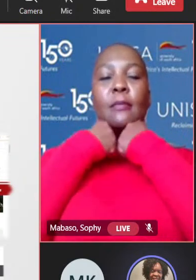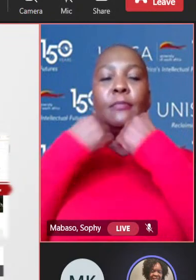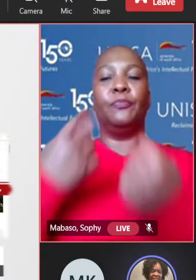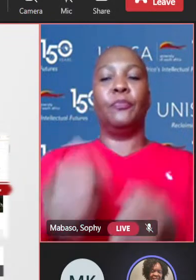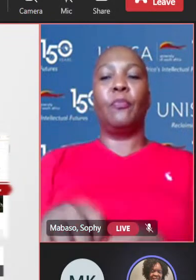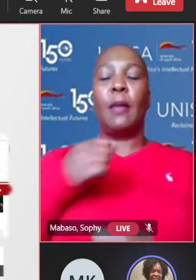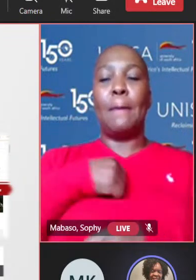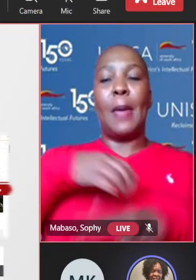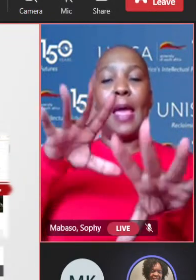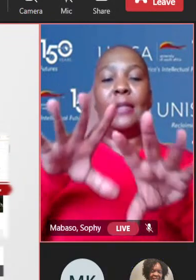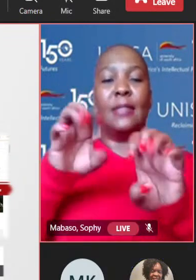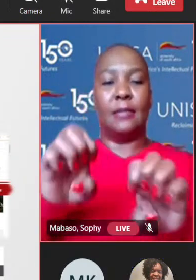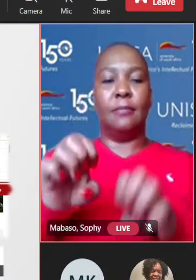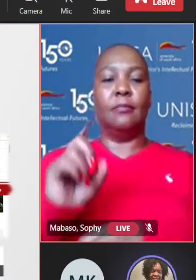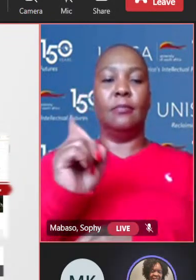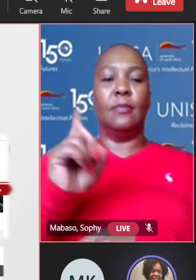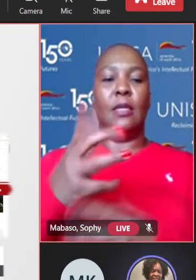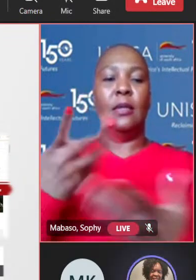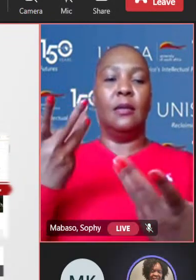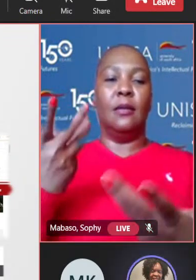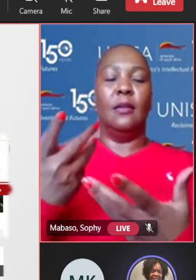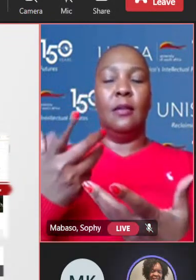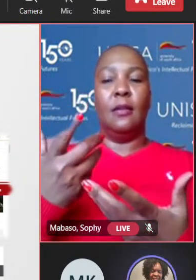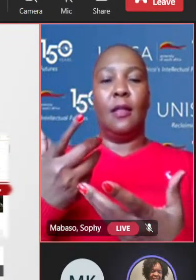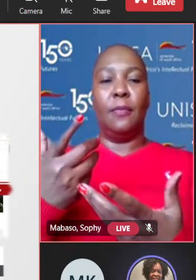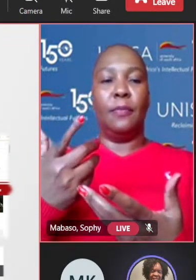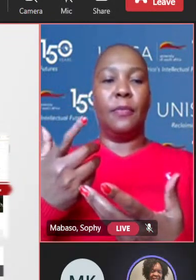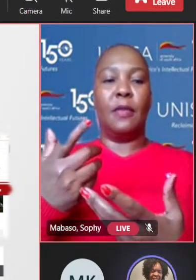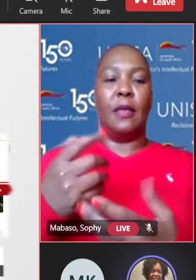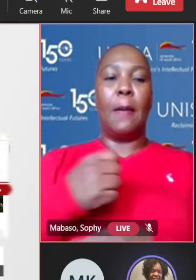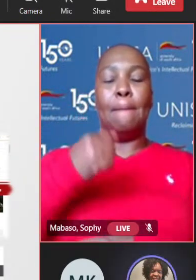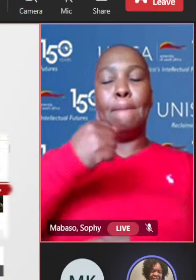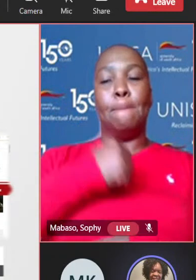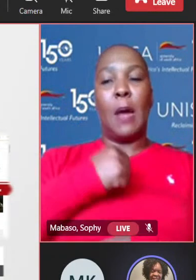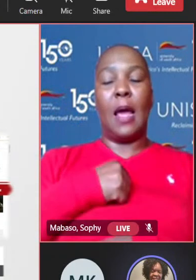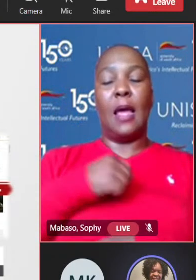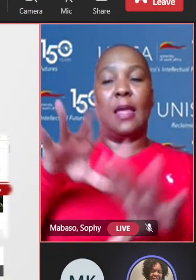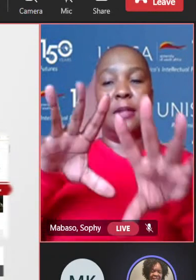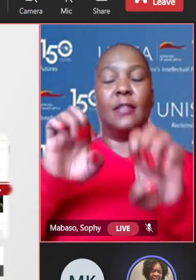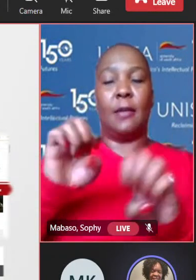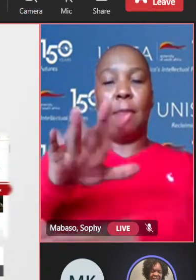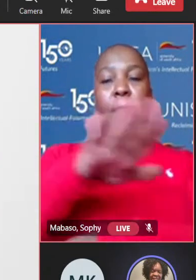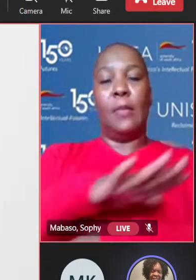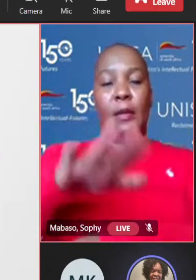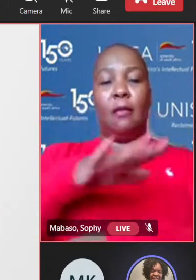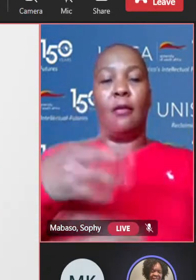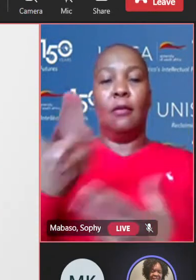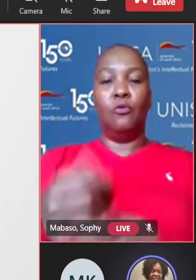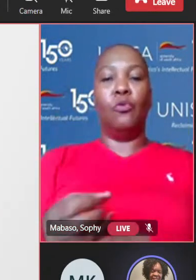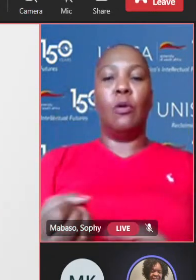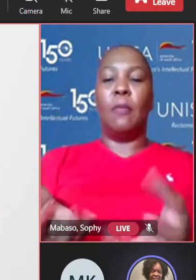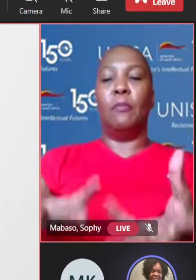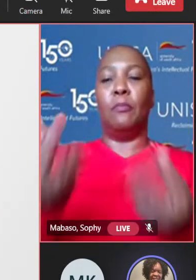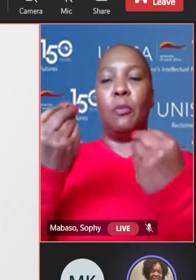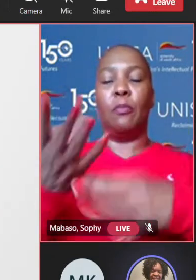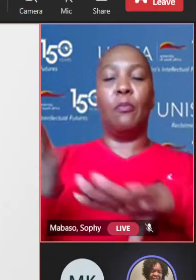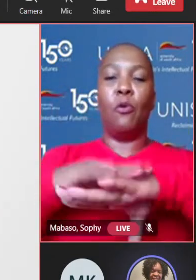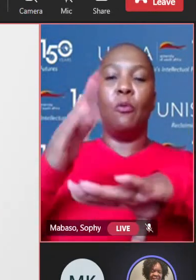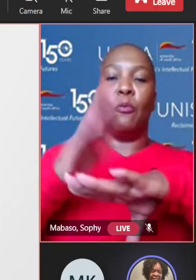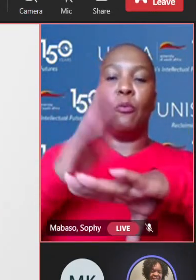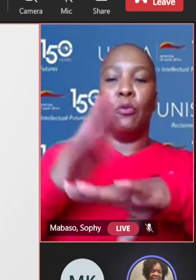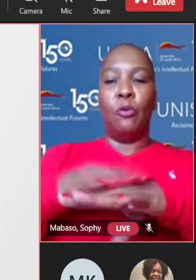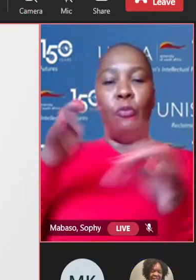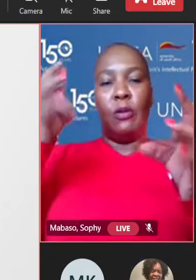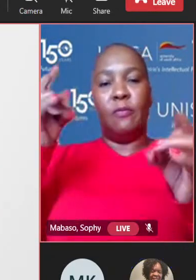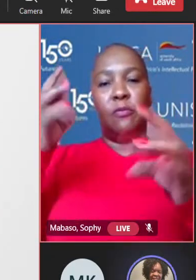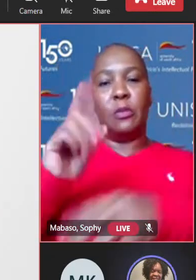exam for the examination is the My Exam platform, but you will get more information on that at a later